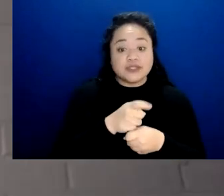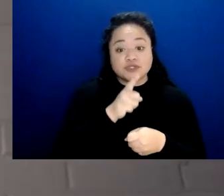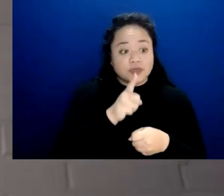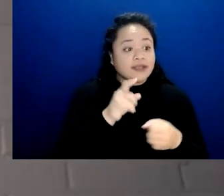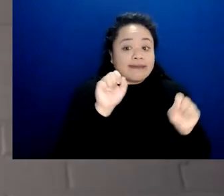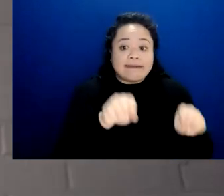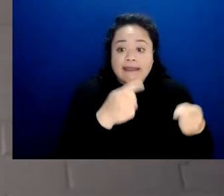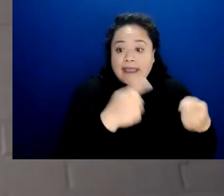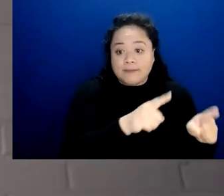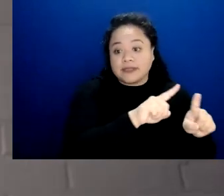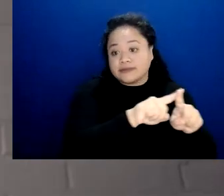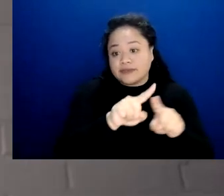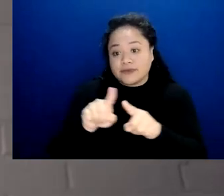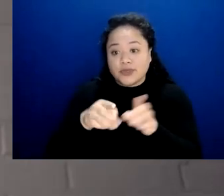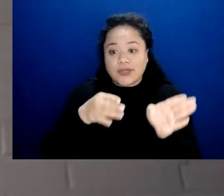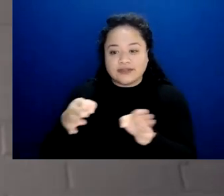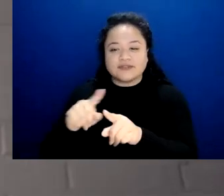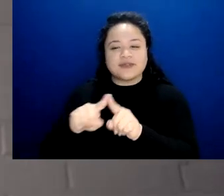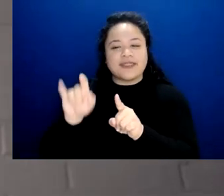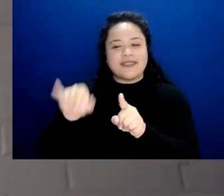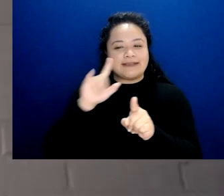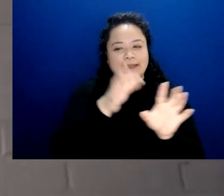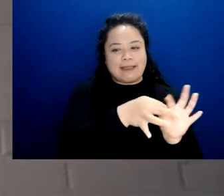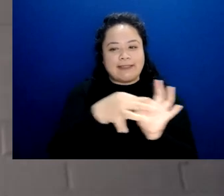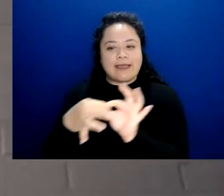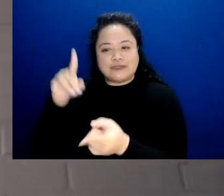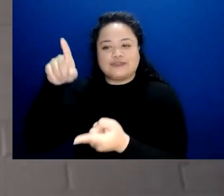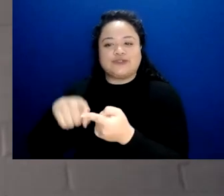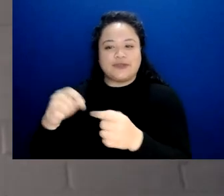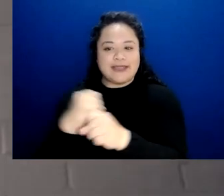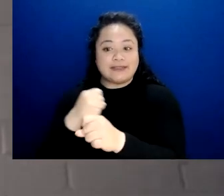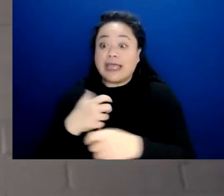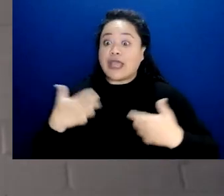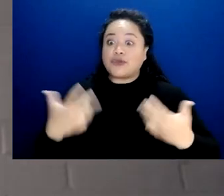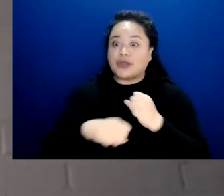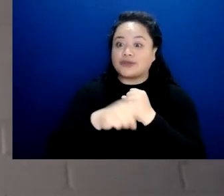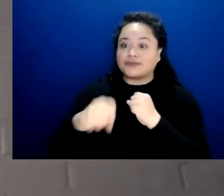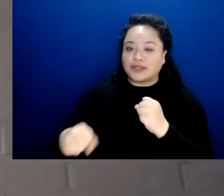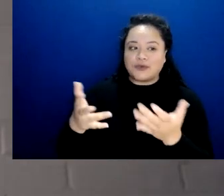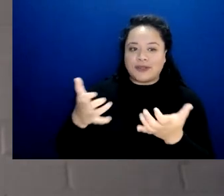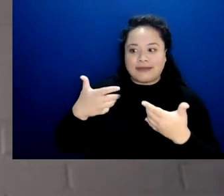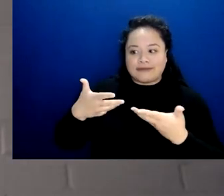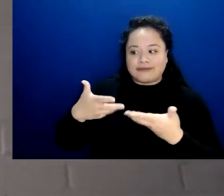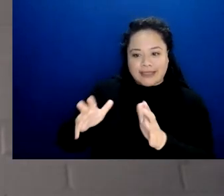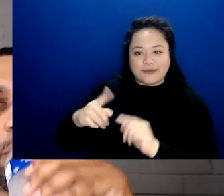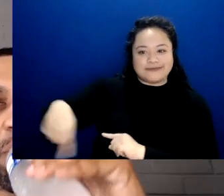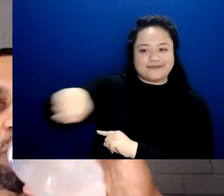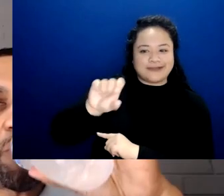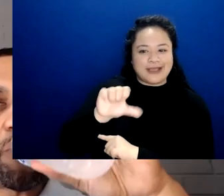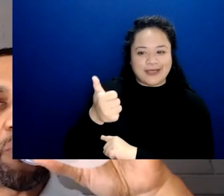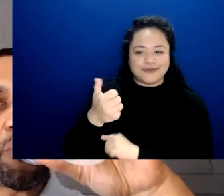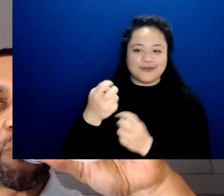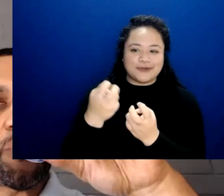of how it lends to the violence piece. So I don't want to go too long. I want to give the other guys an opportunity to speak on that.